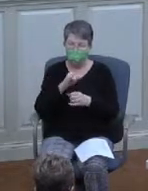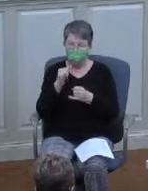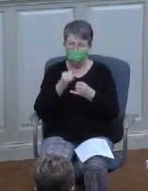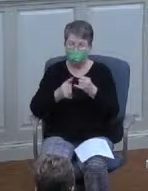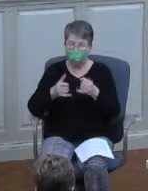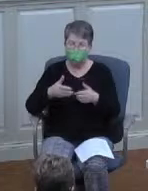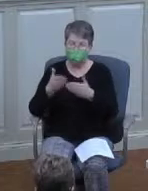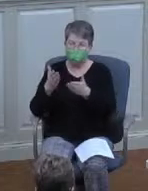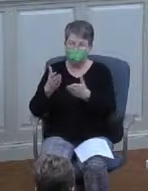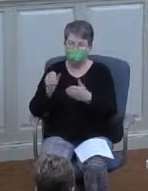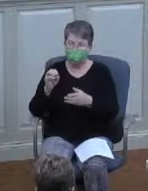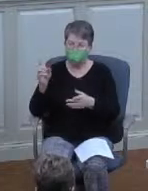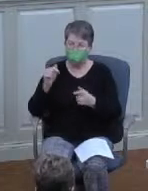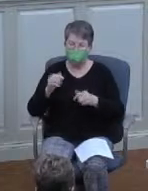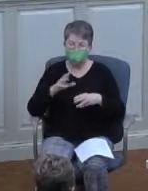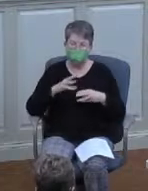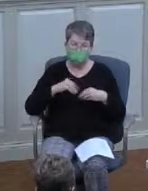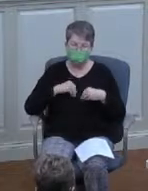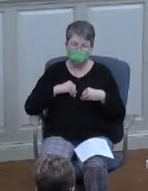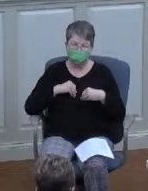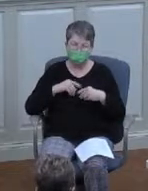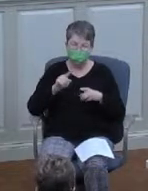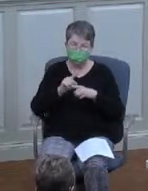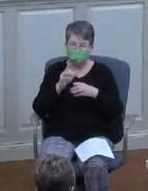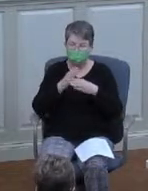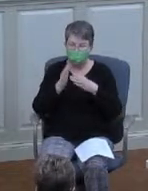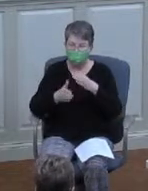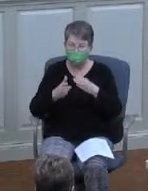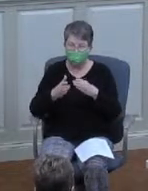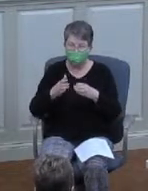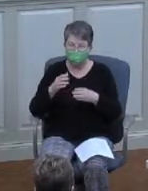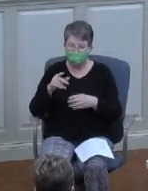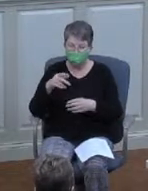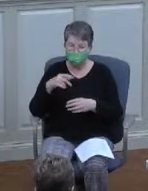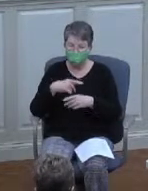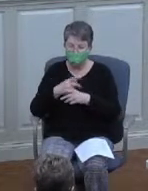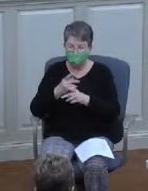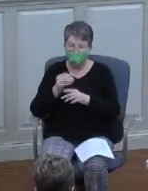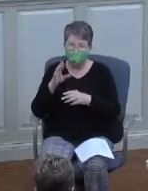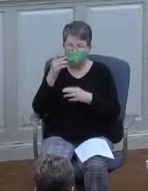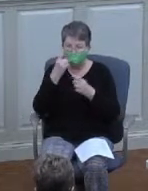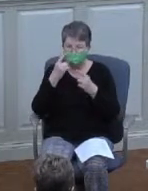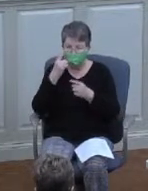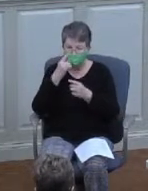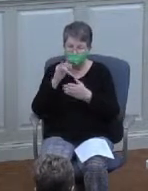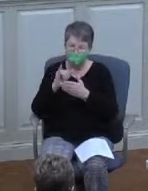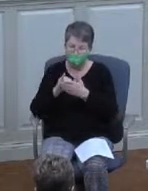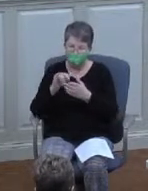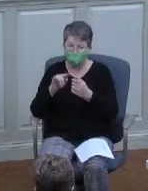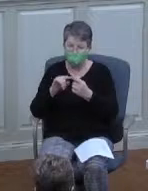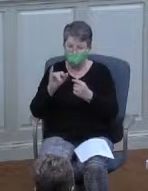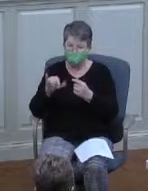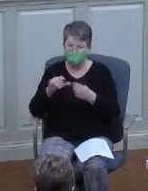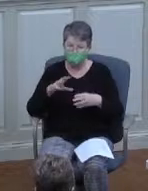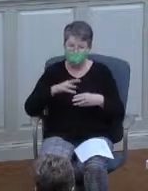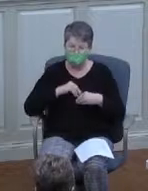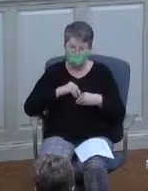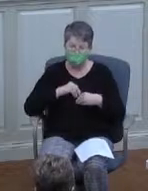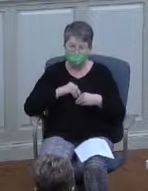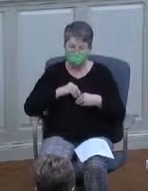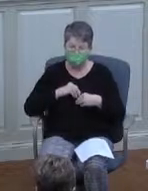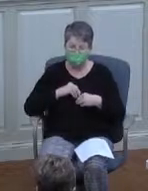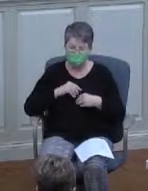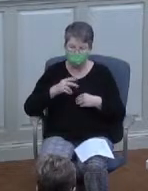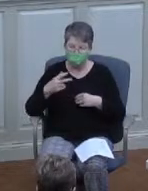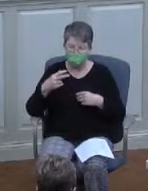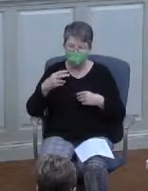presentation for you so you can accept that as a finished product. That's Or great. at least consider that towards that Yeah. acceptance.